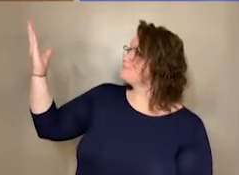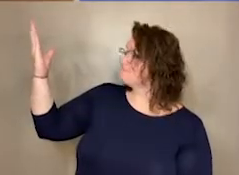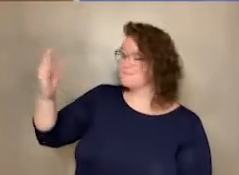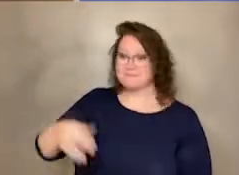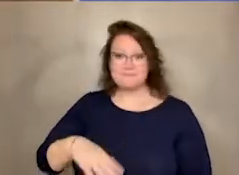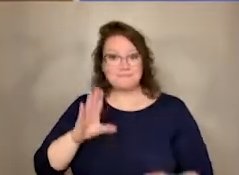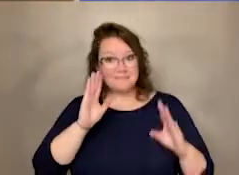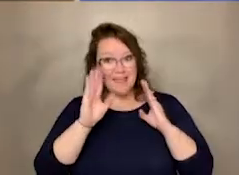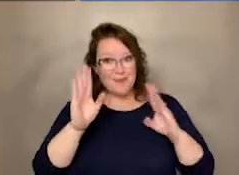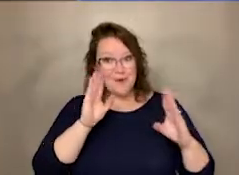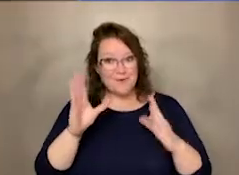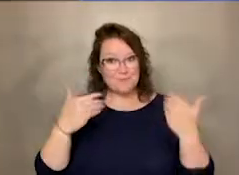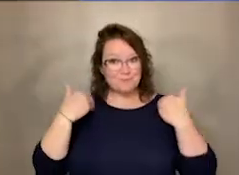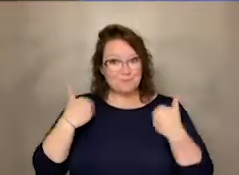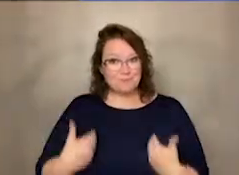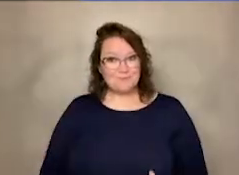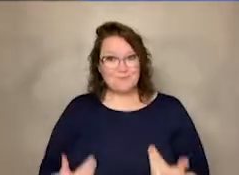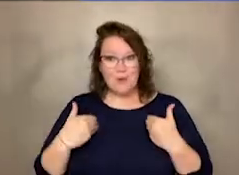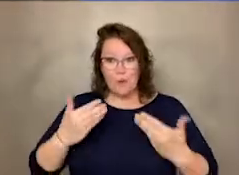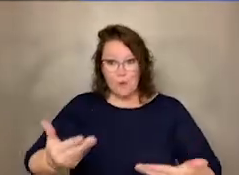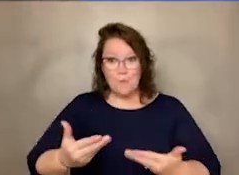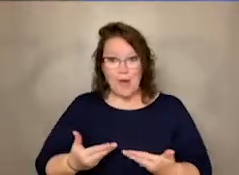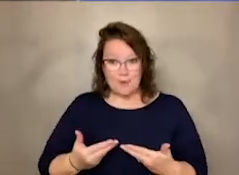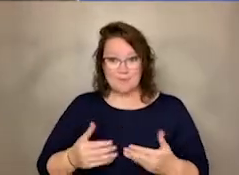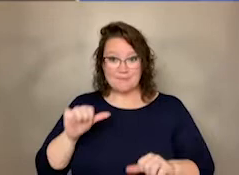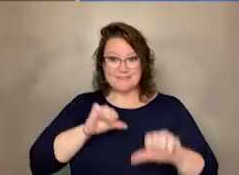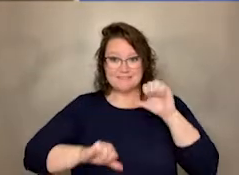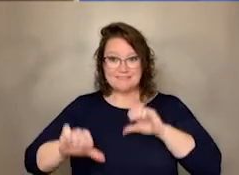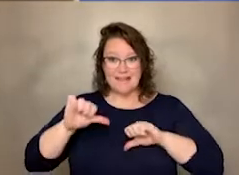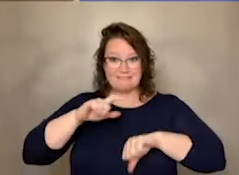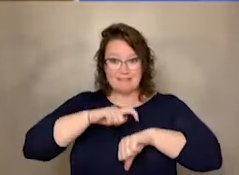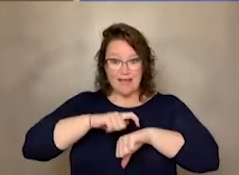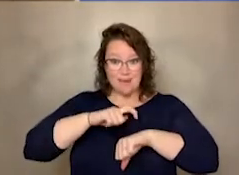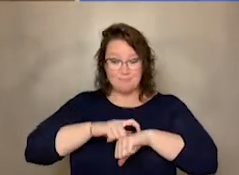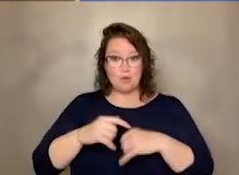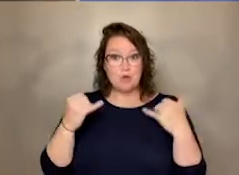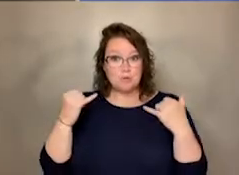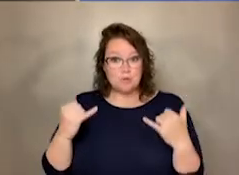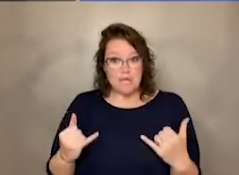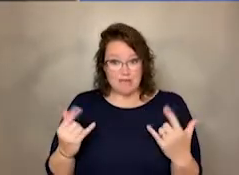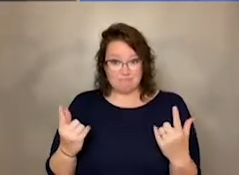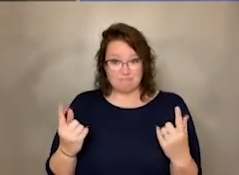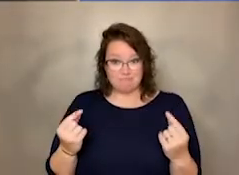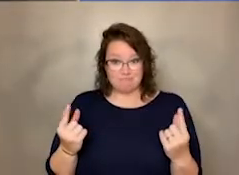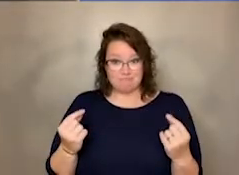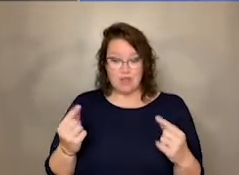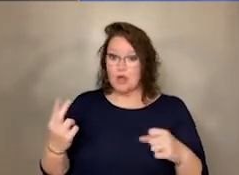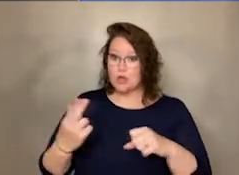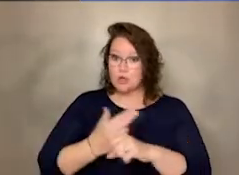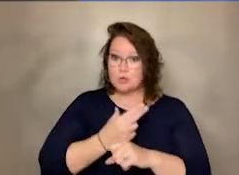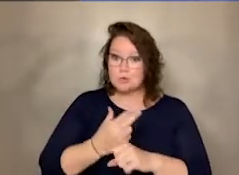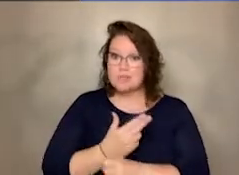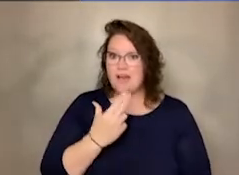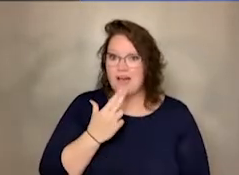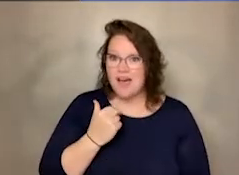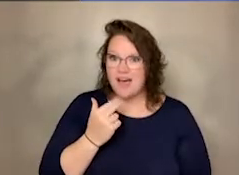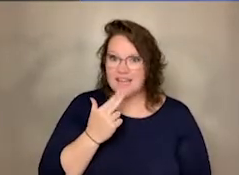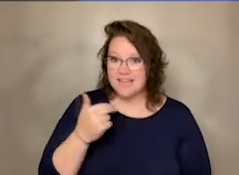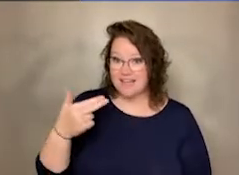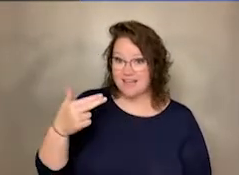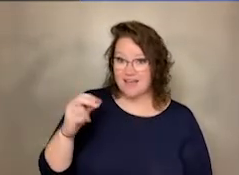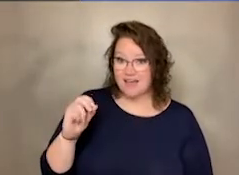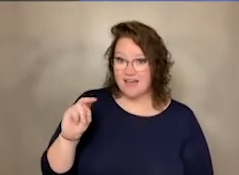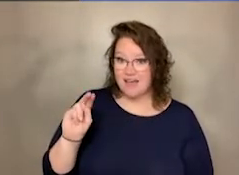Hello and welcome to Science Time. Today in Science Time, we're going to use honey. Do you know where honey